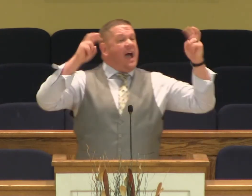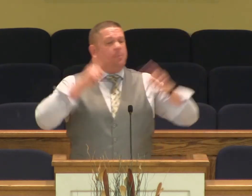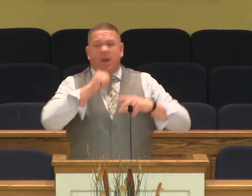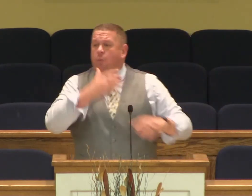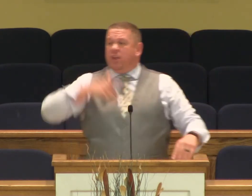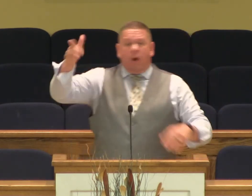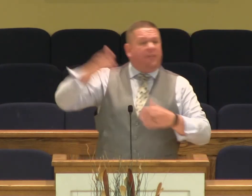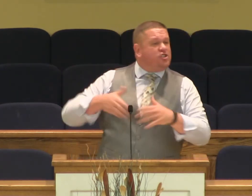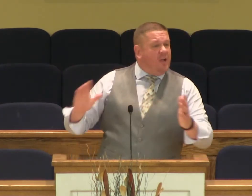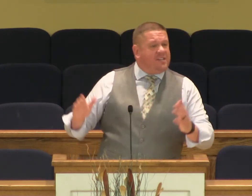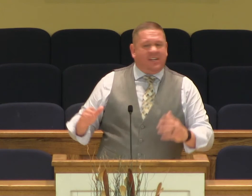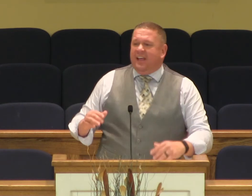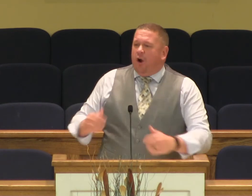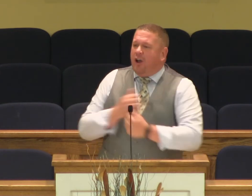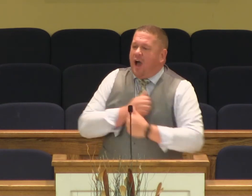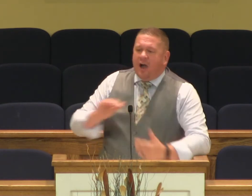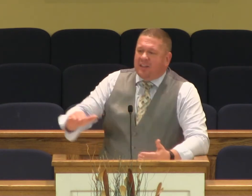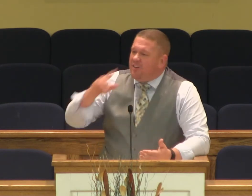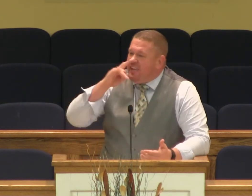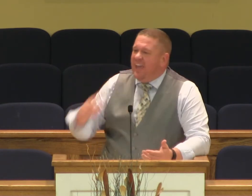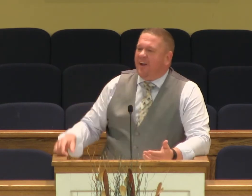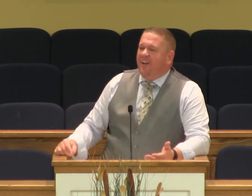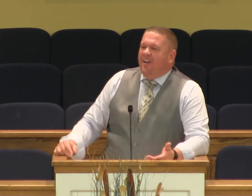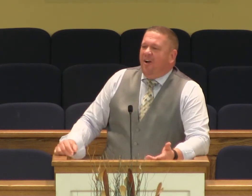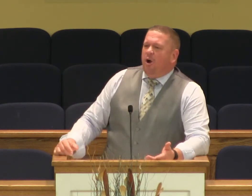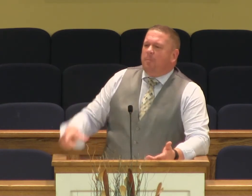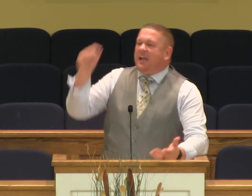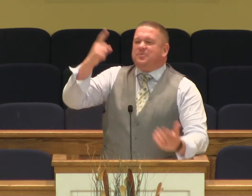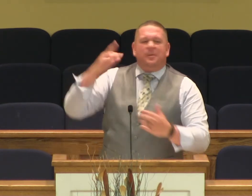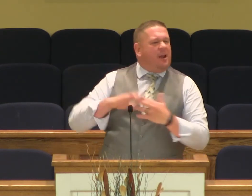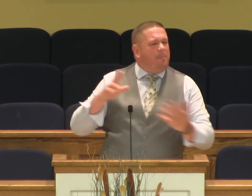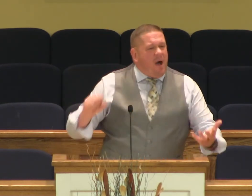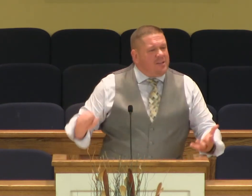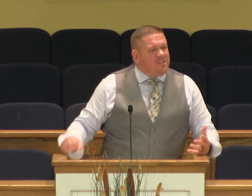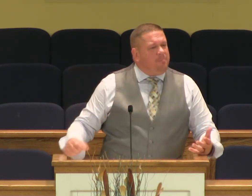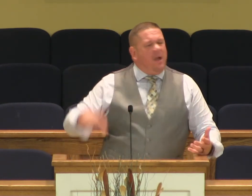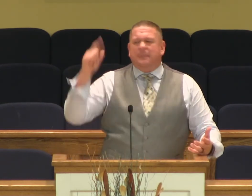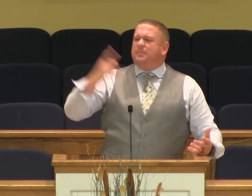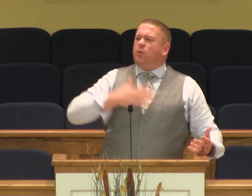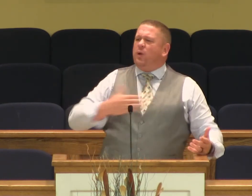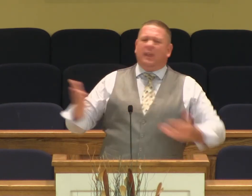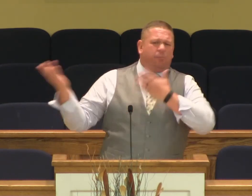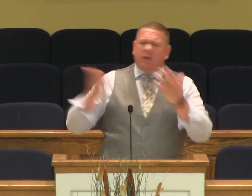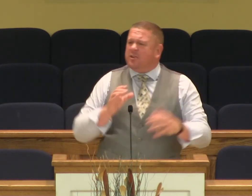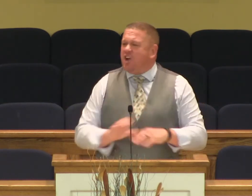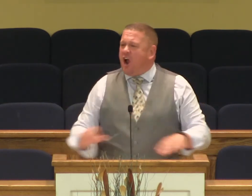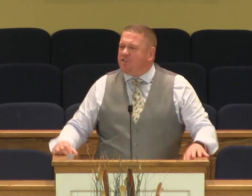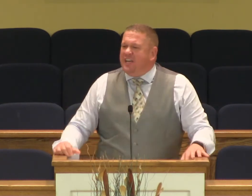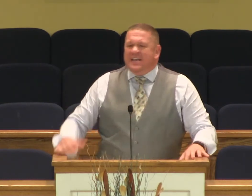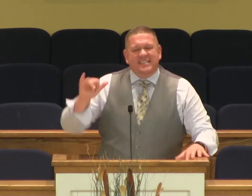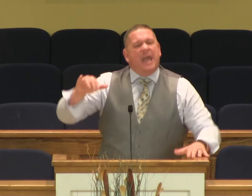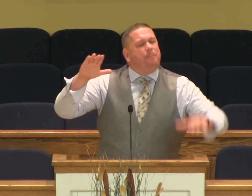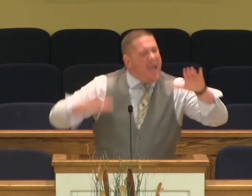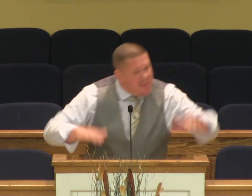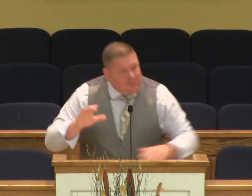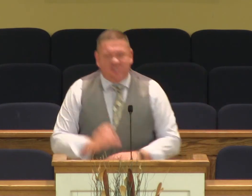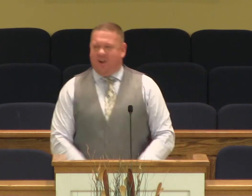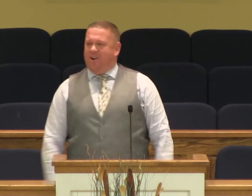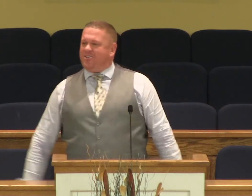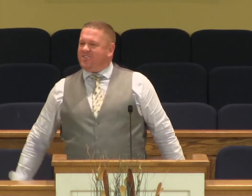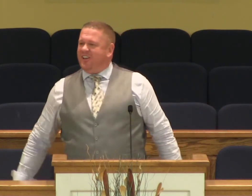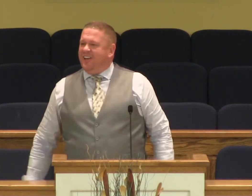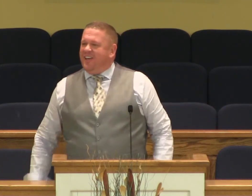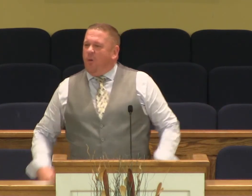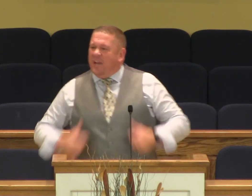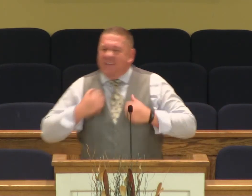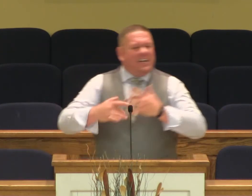a title but not willing to go out in the streets and or hug a little kid or pick up somebody on a bus or pick up somebody willingly and bring them to church. Stay balanced,